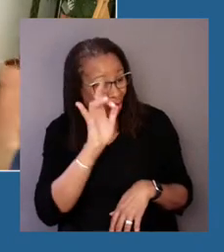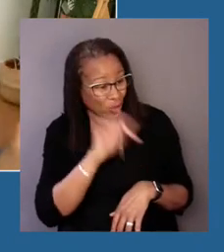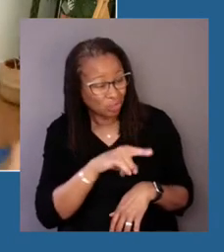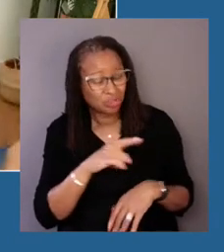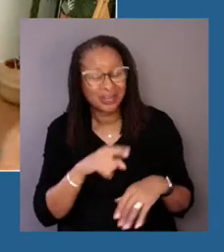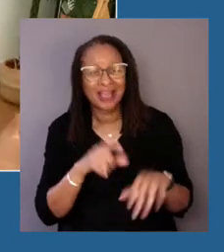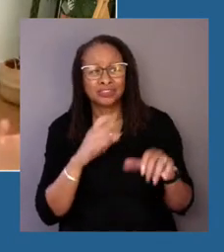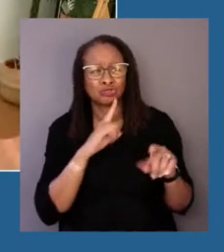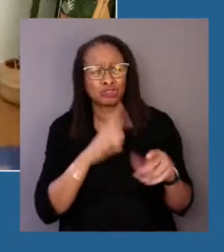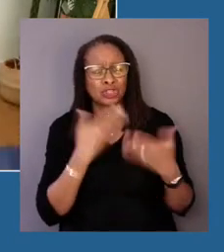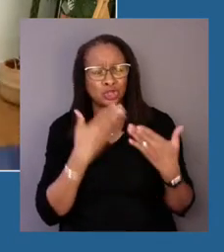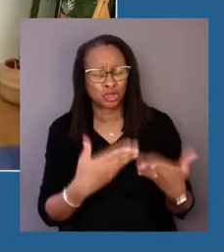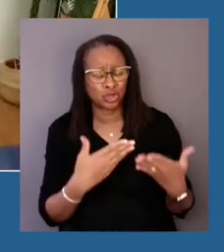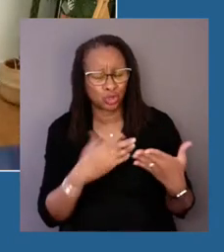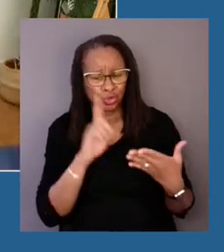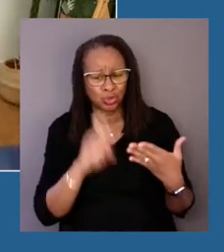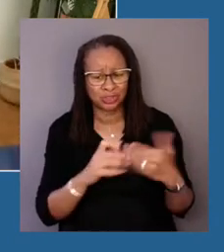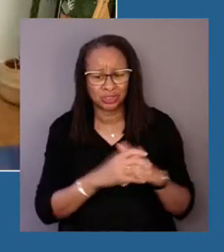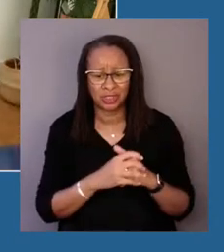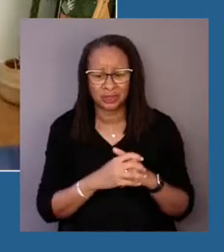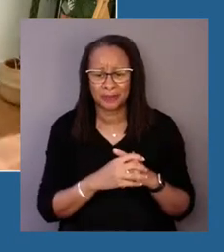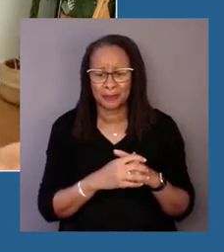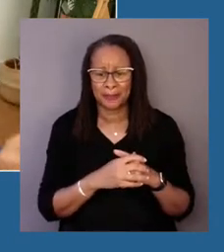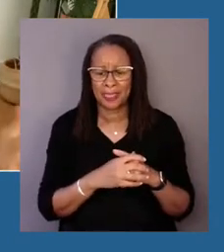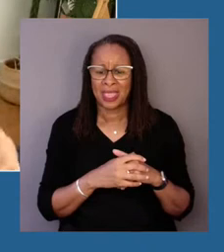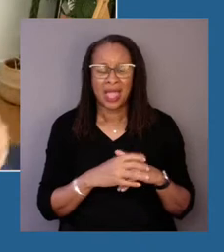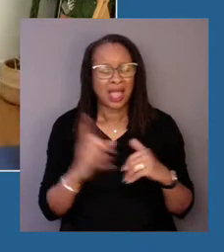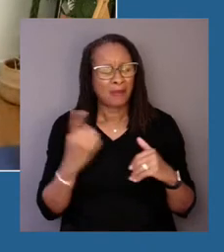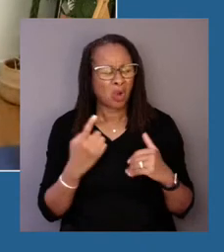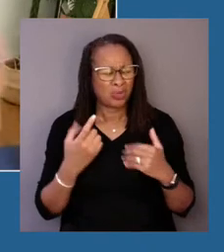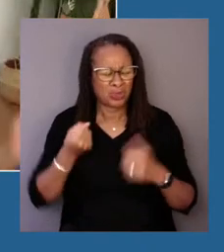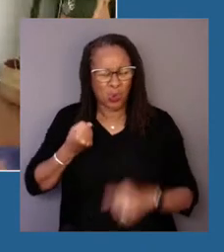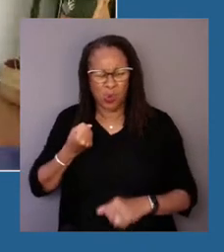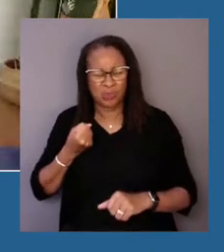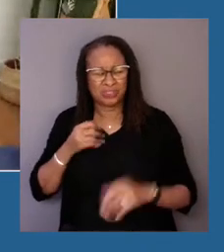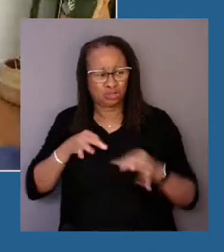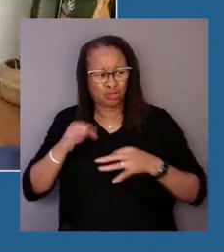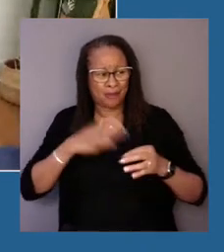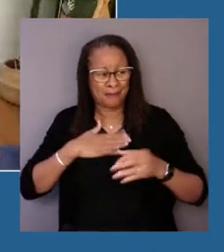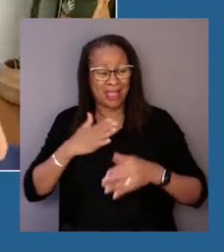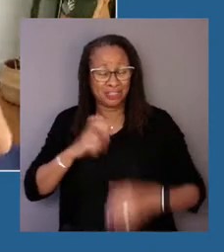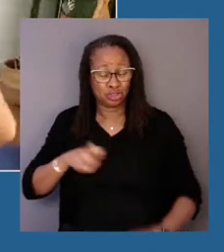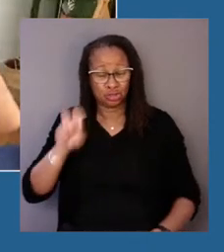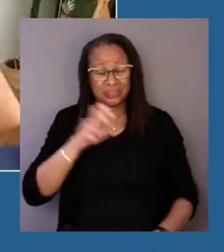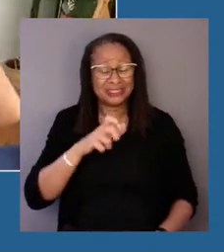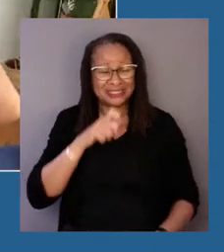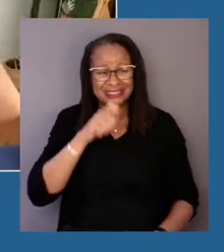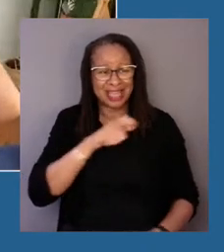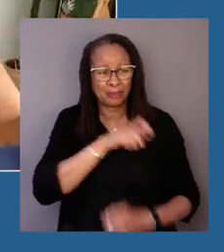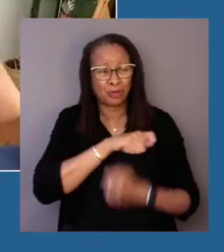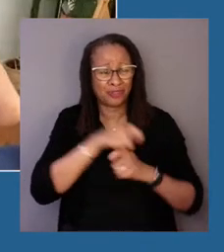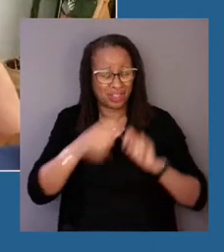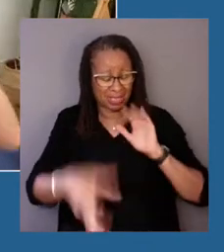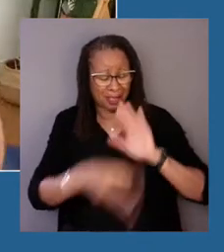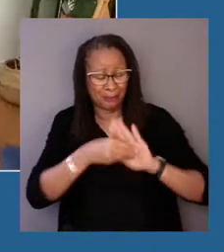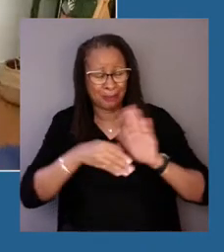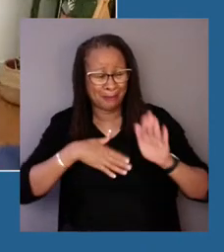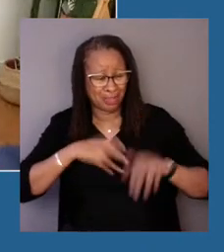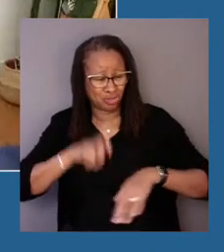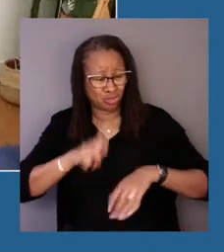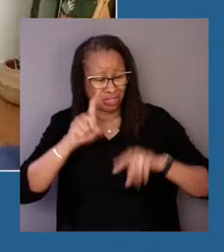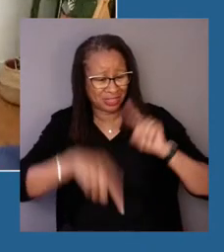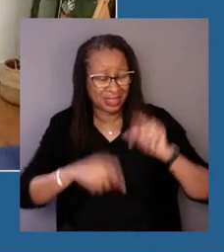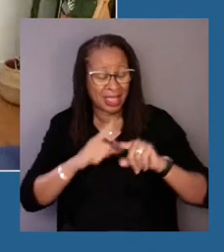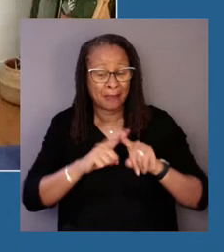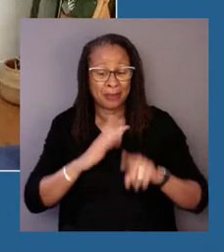I'm always hesitant to start off by describing my own journey because obviously it's not perfectly replicable, everyone's different, but my own journey in